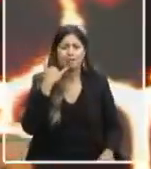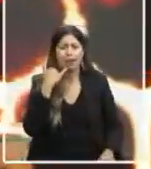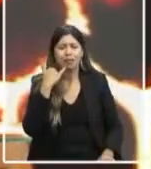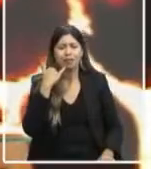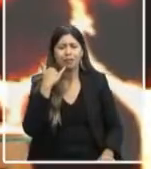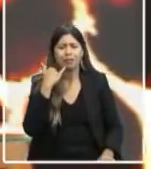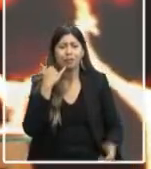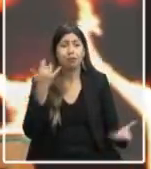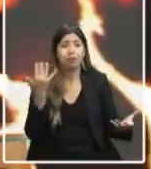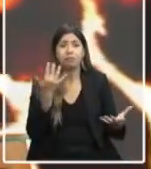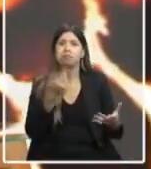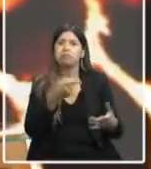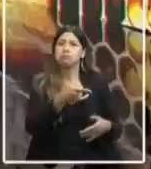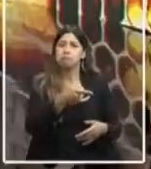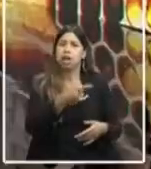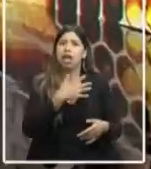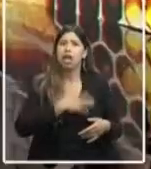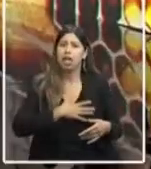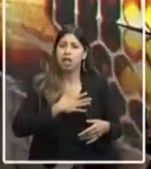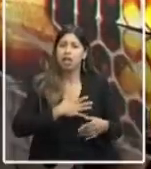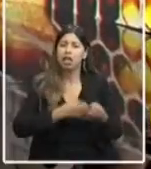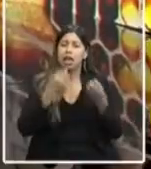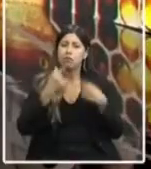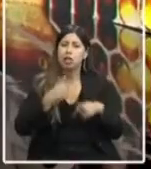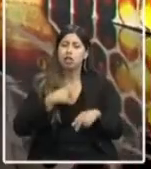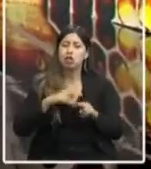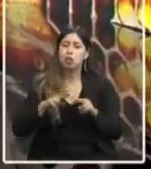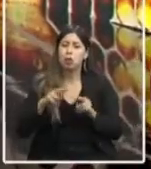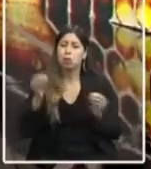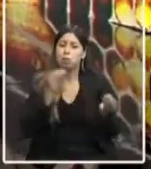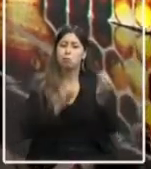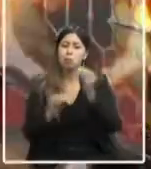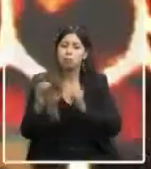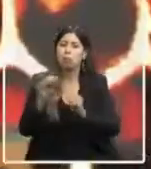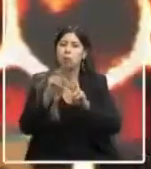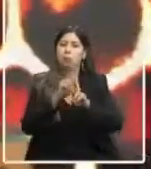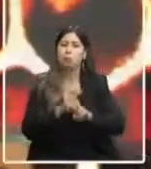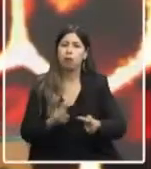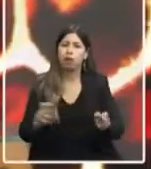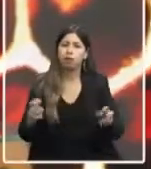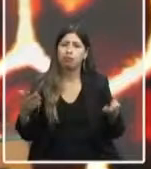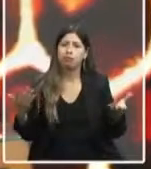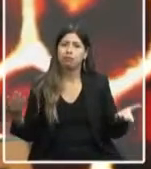changing the point of view of the capital about the ecology and biodiversity?